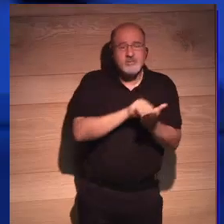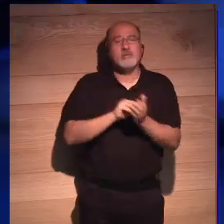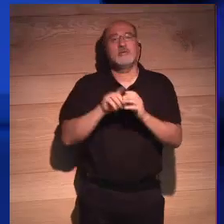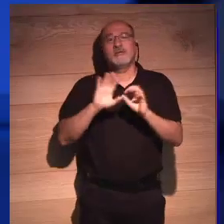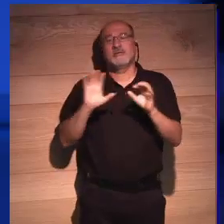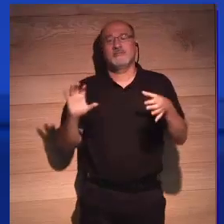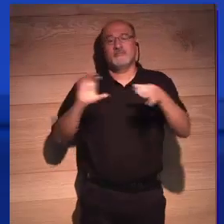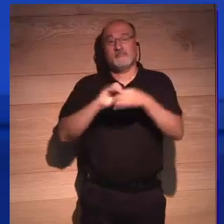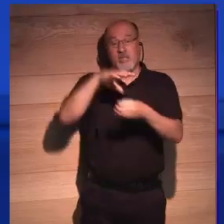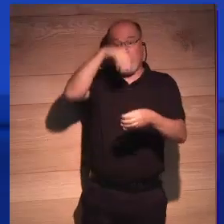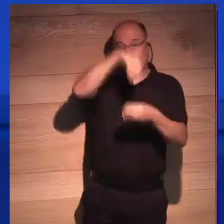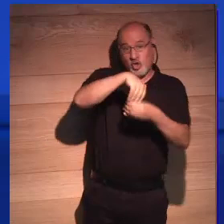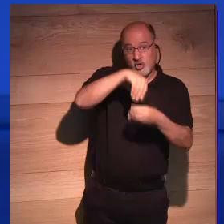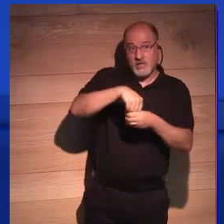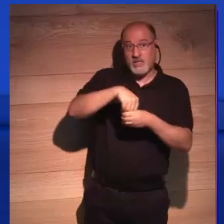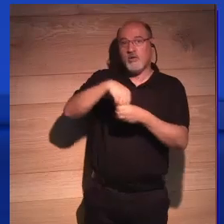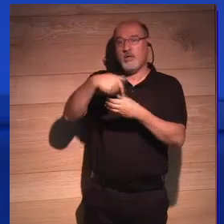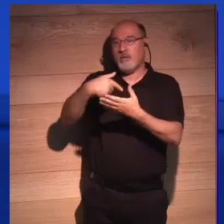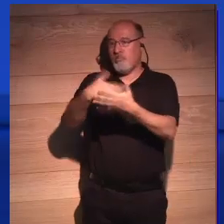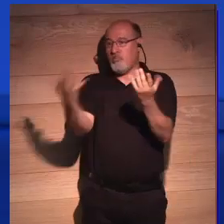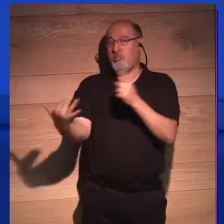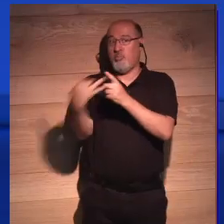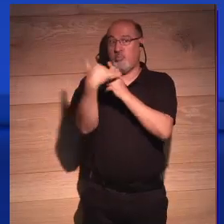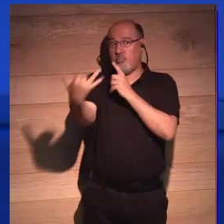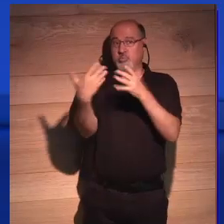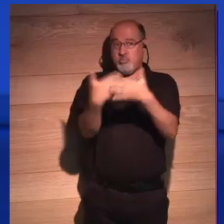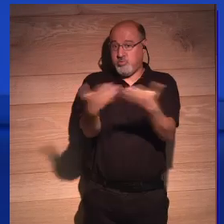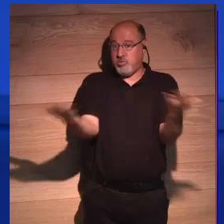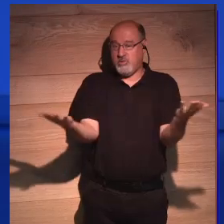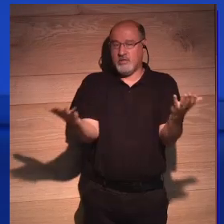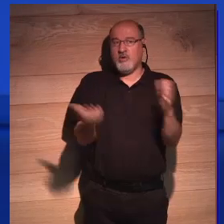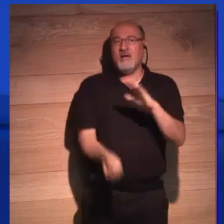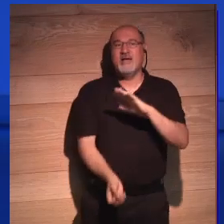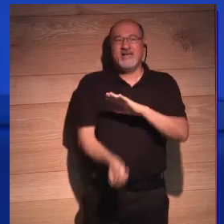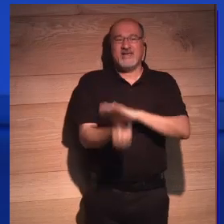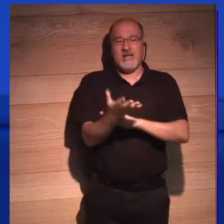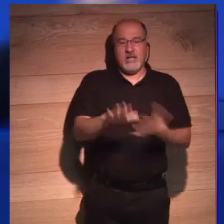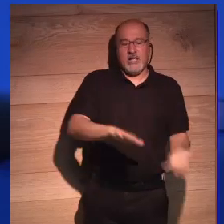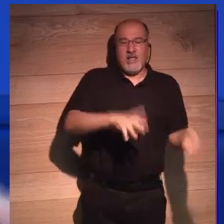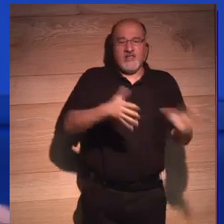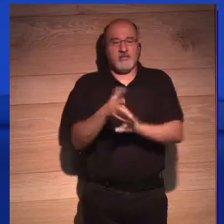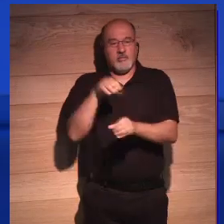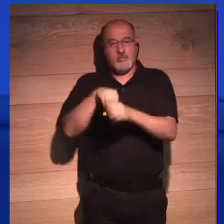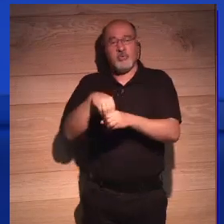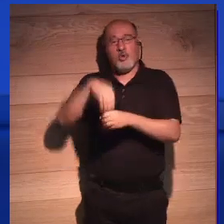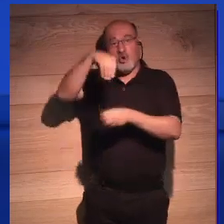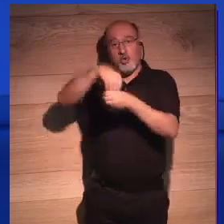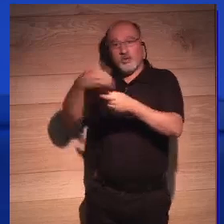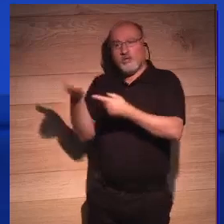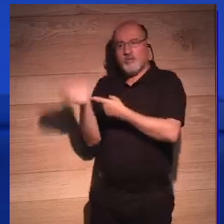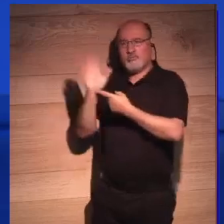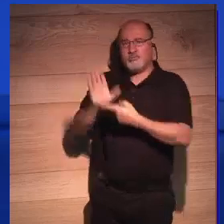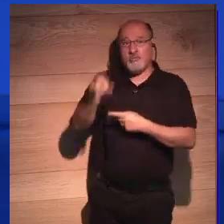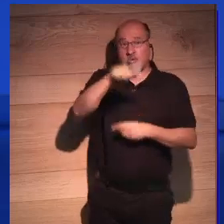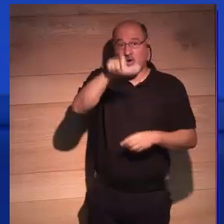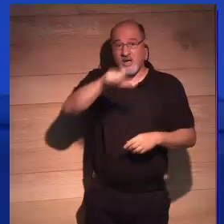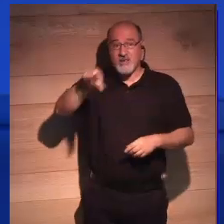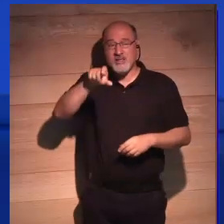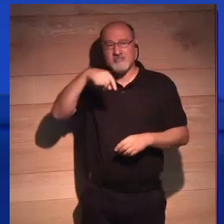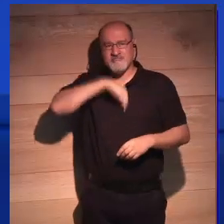create a space for it, but also what kind of content actually works for people in this context that we were creating.